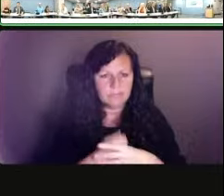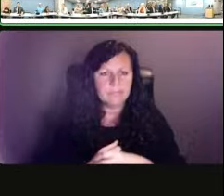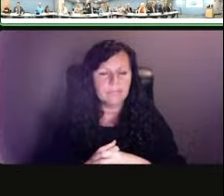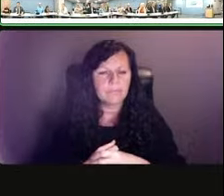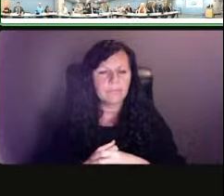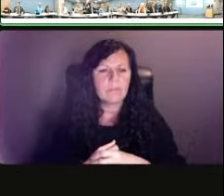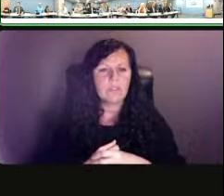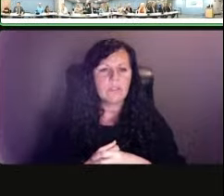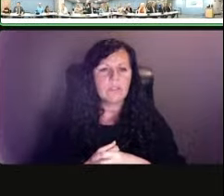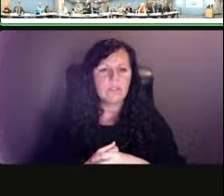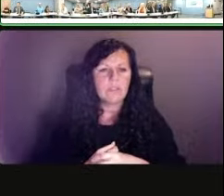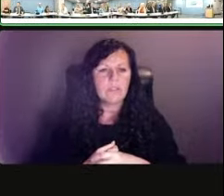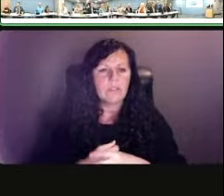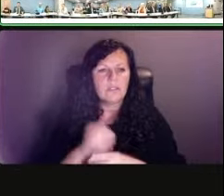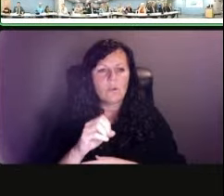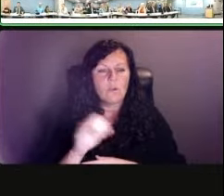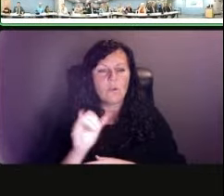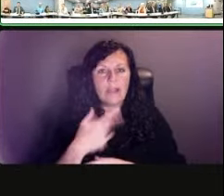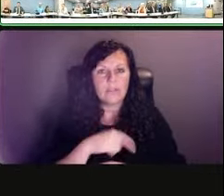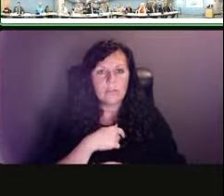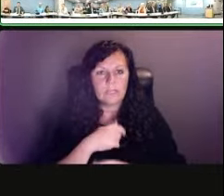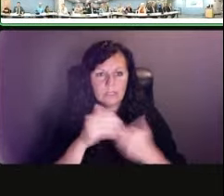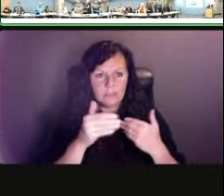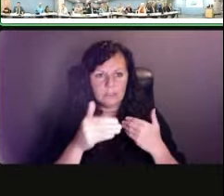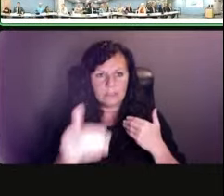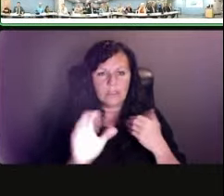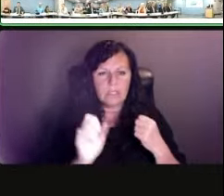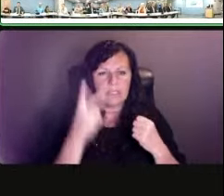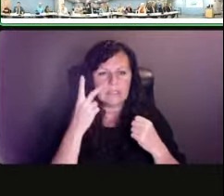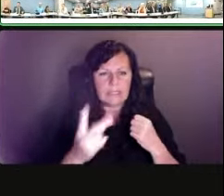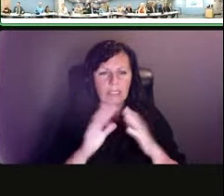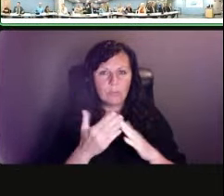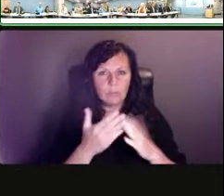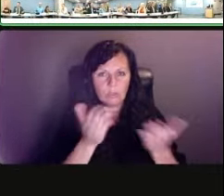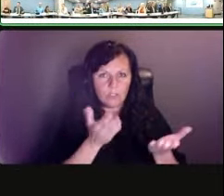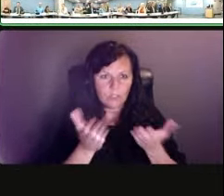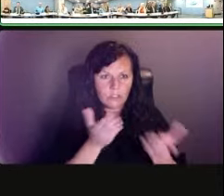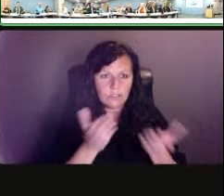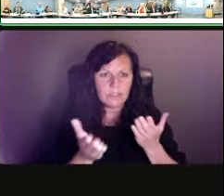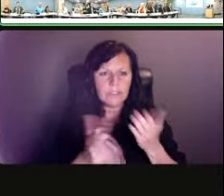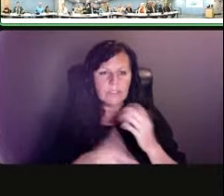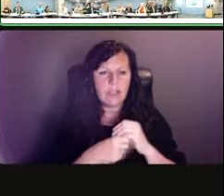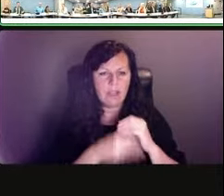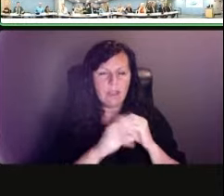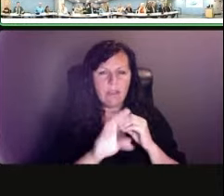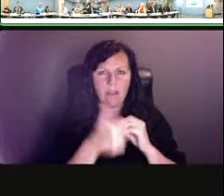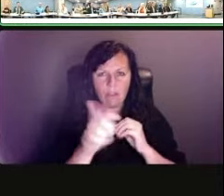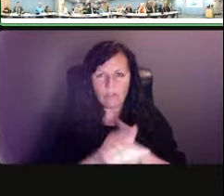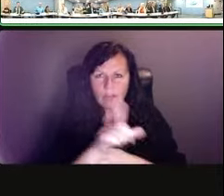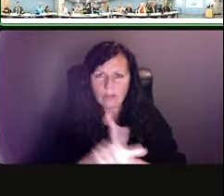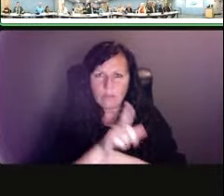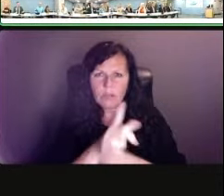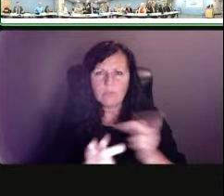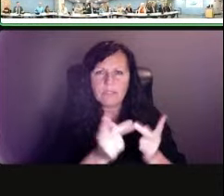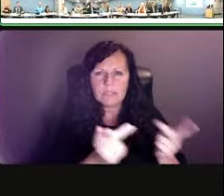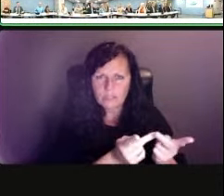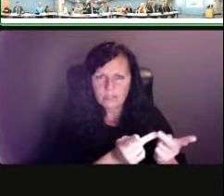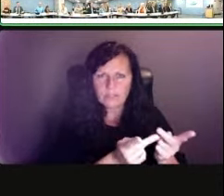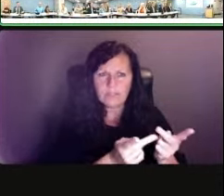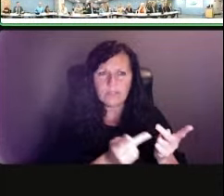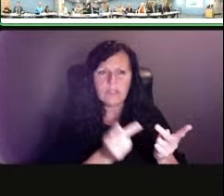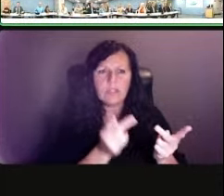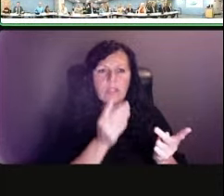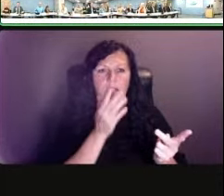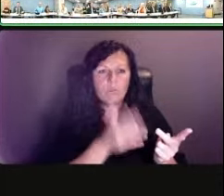So that's where, as we go further, you can see community services, you add those other library positions, it adds to that